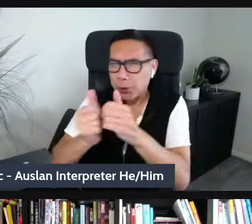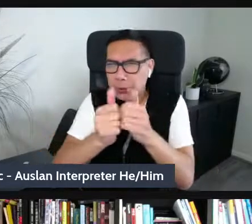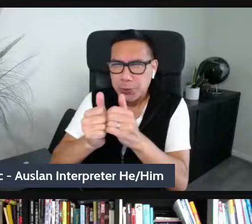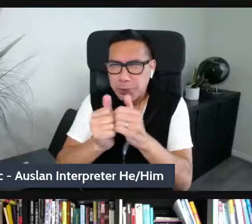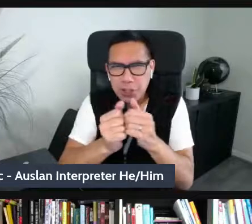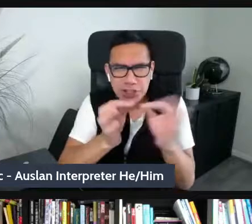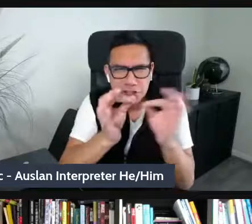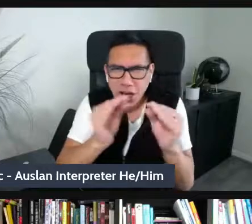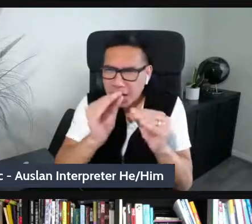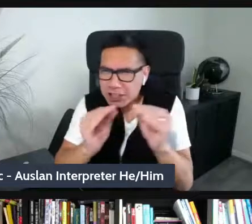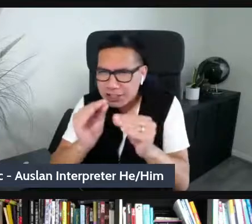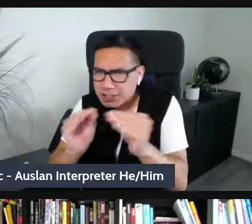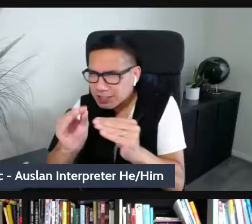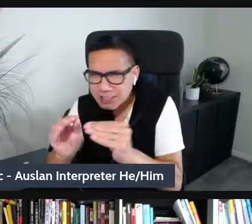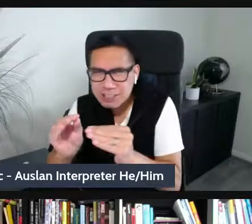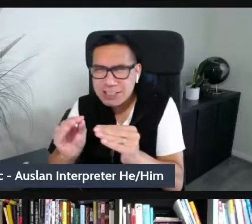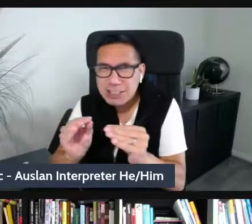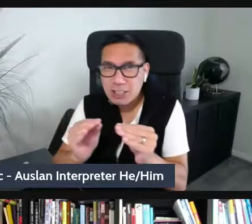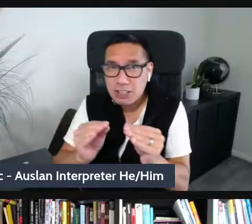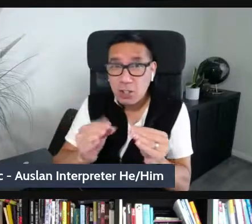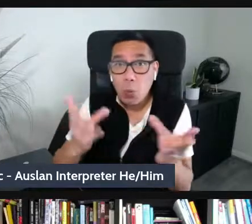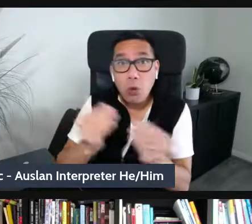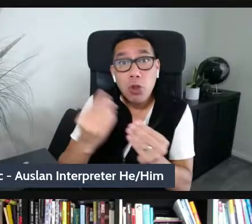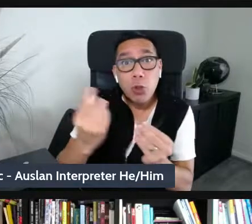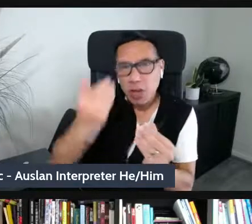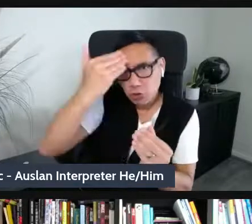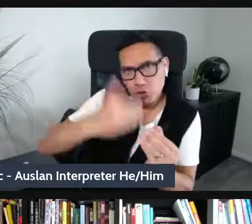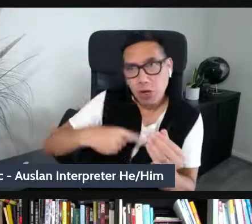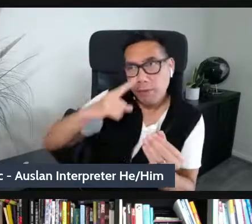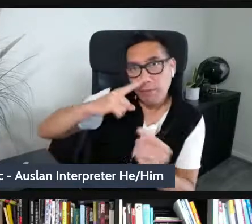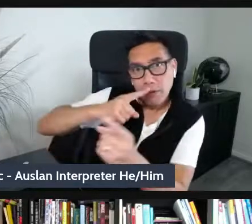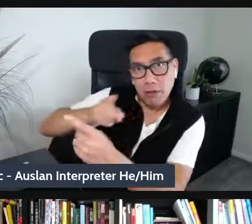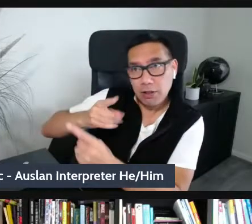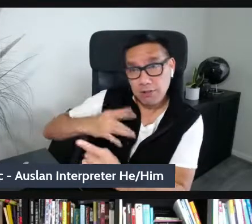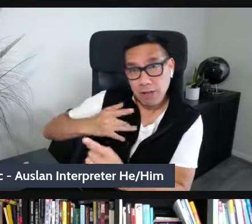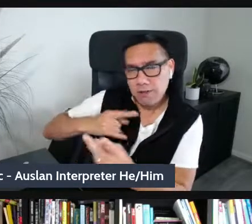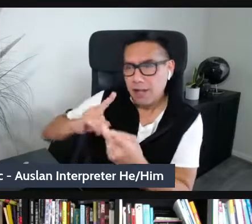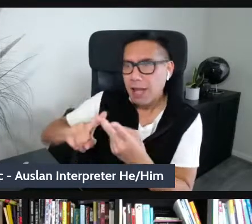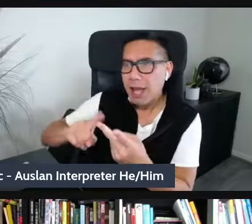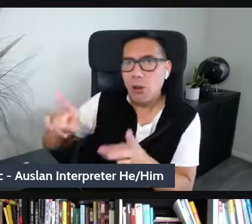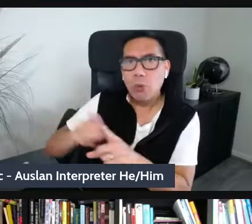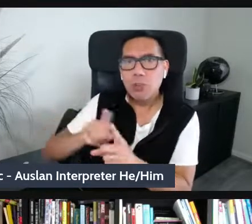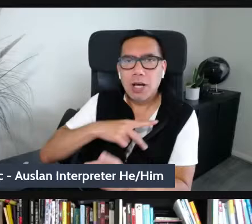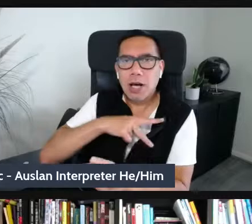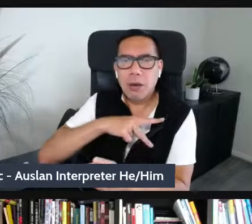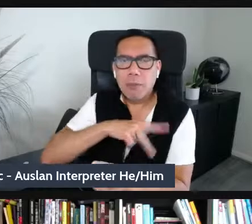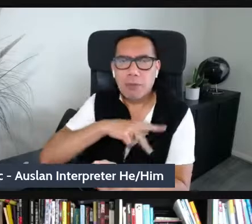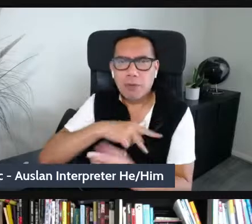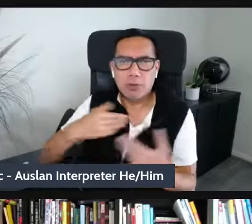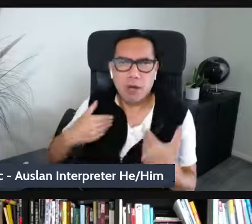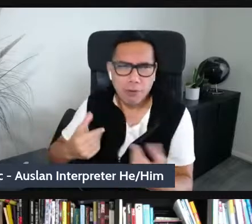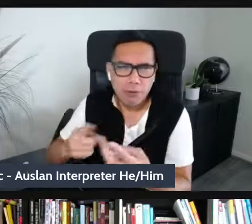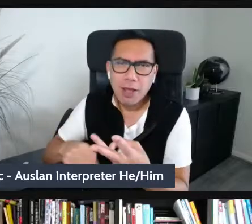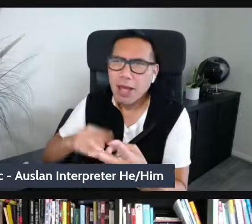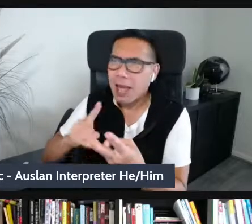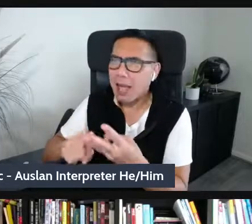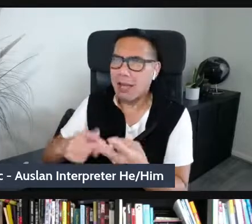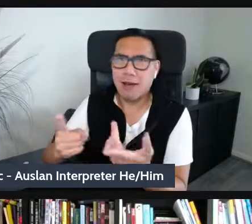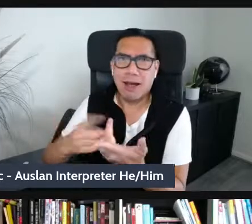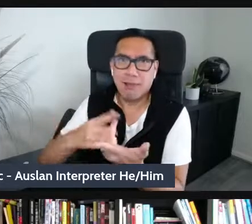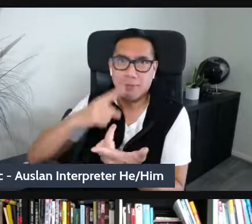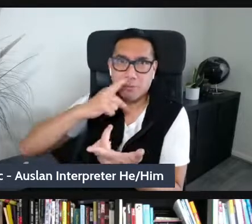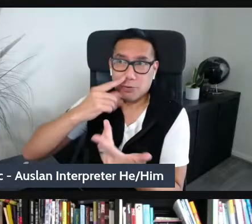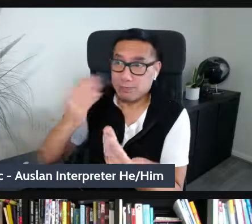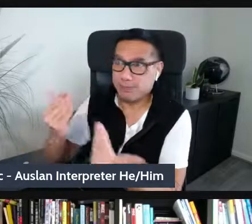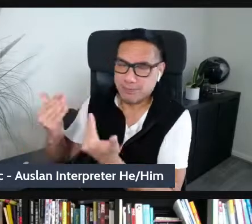program alongside stroke survivors and clinicians and carers as well. So we chose a Mediterranean